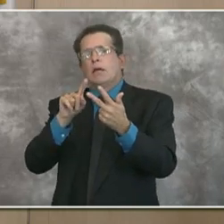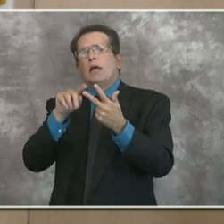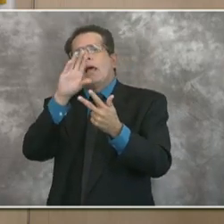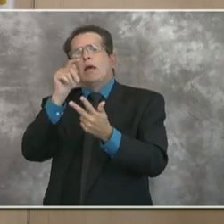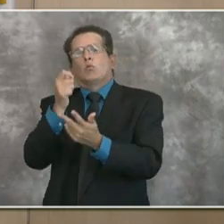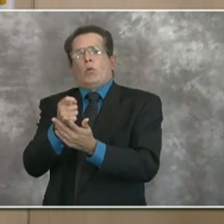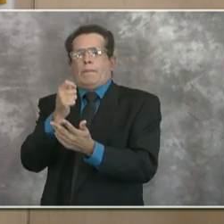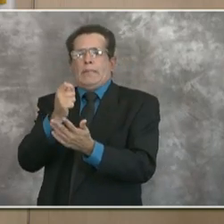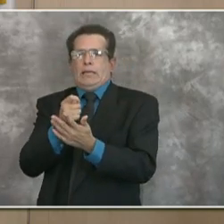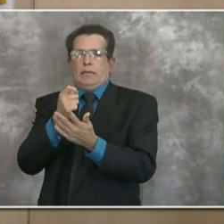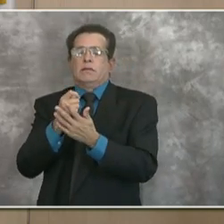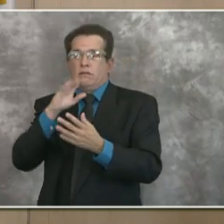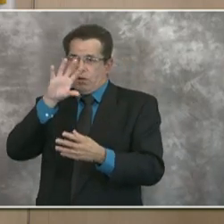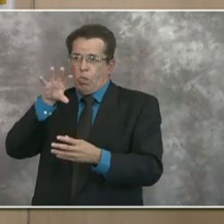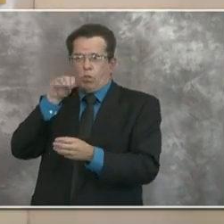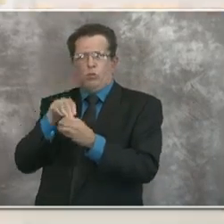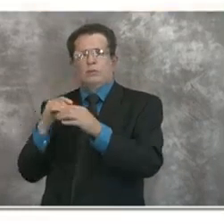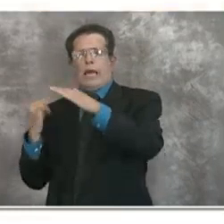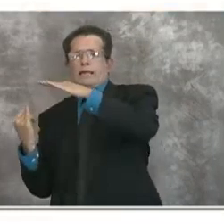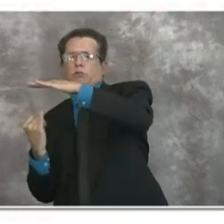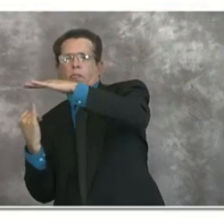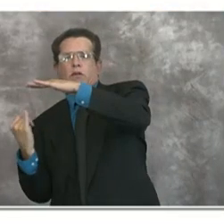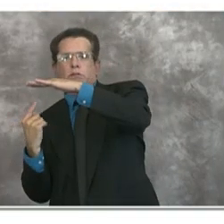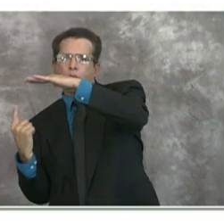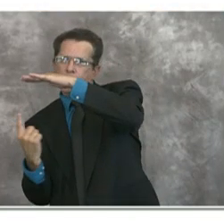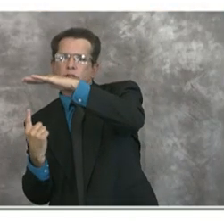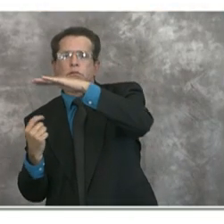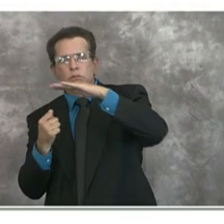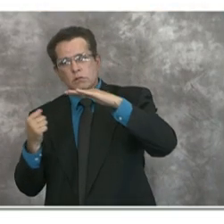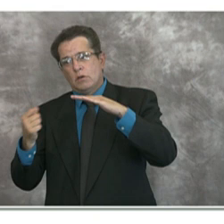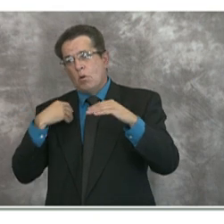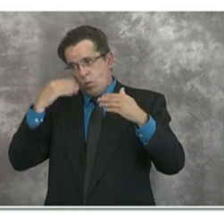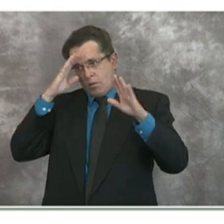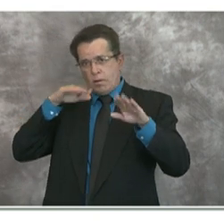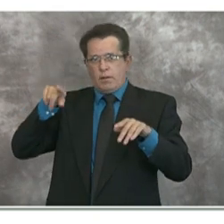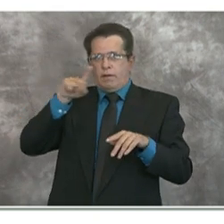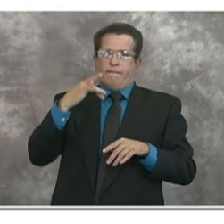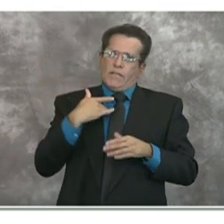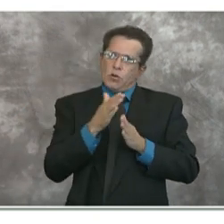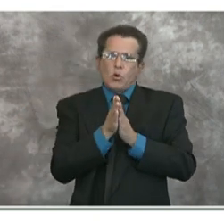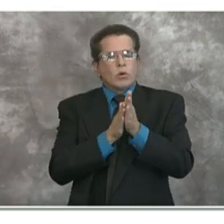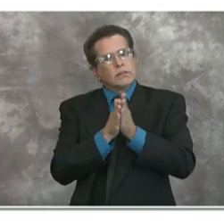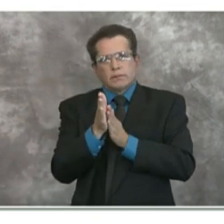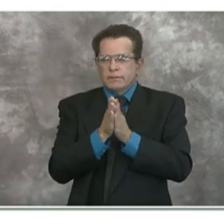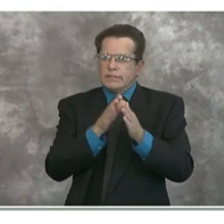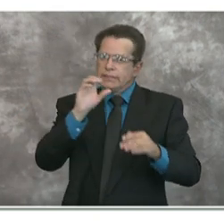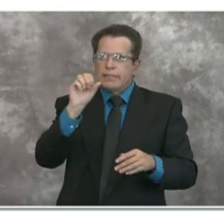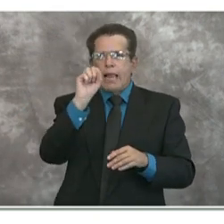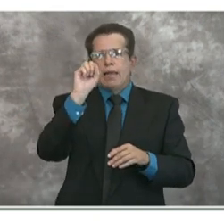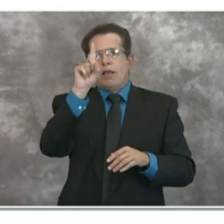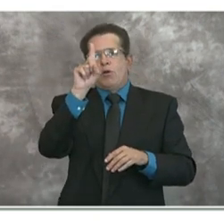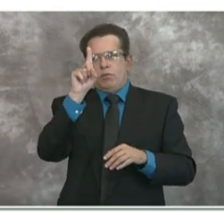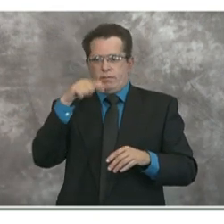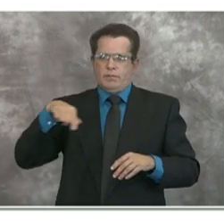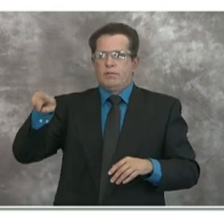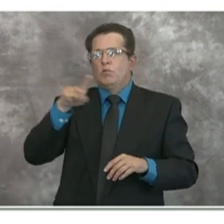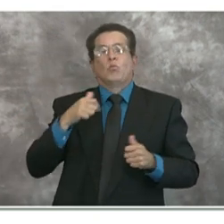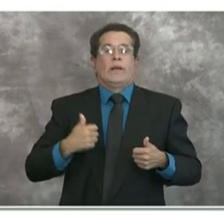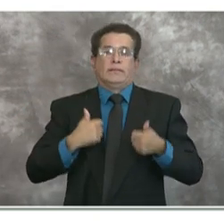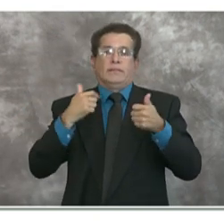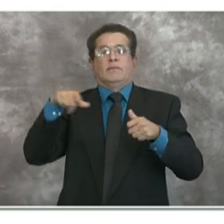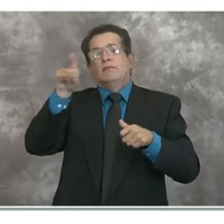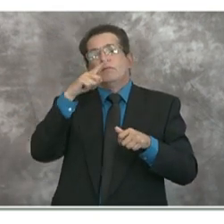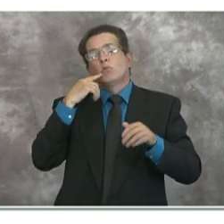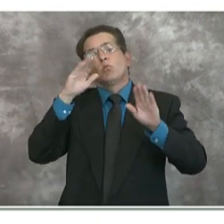includes isolation. So I hope you are all encouraged. As San Diego residents, you have done a great